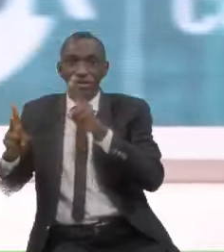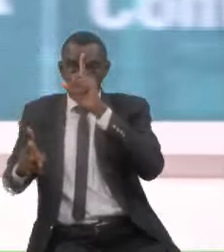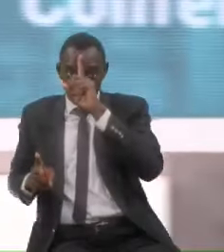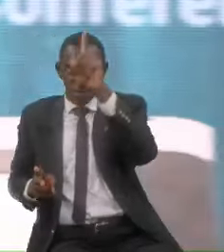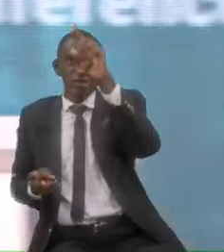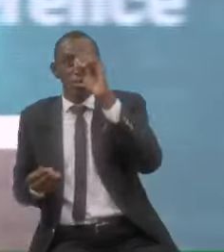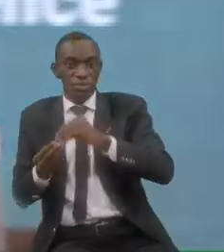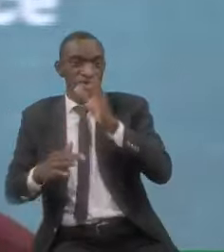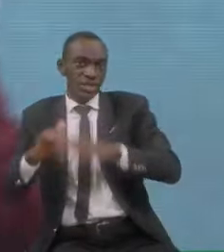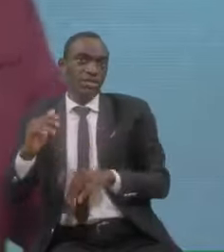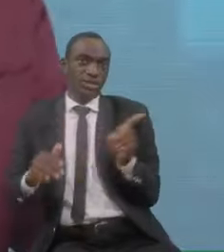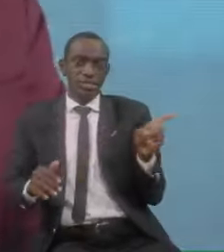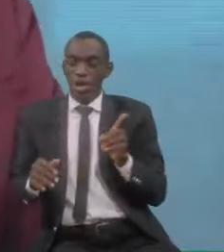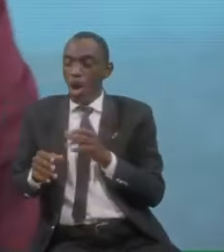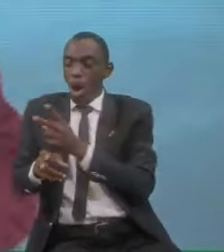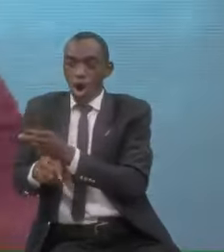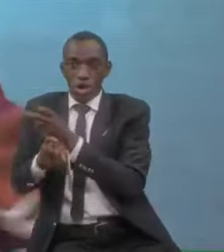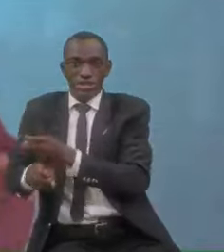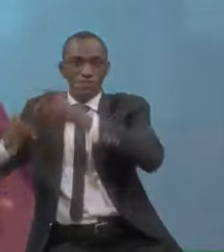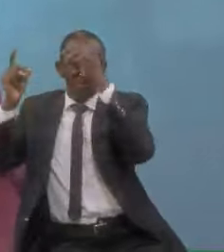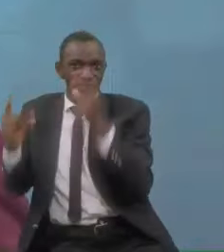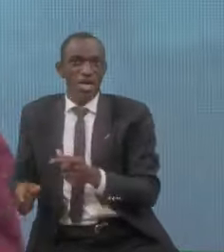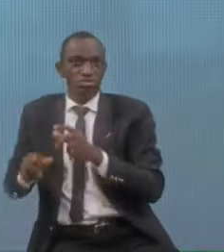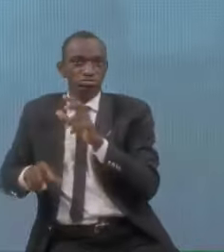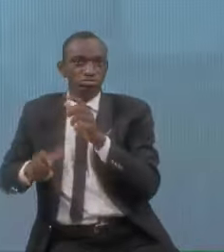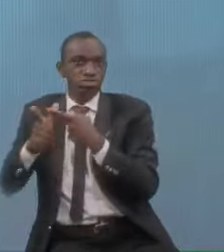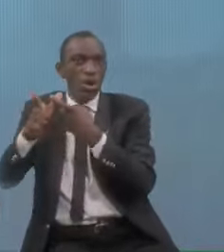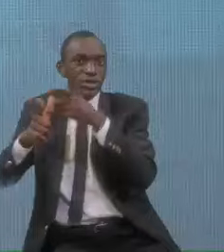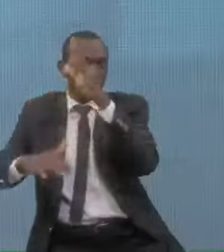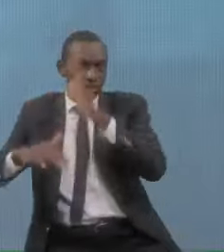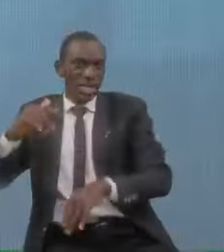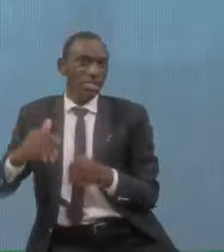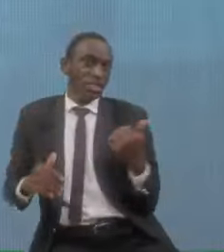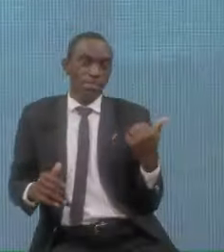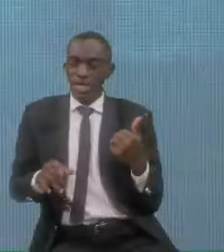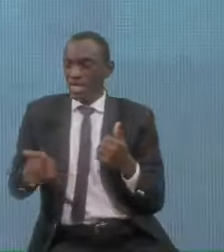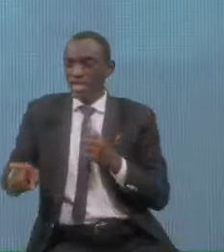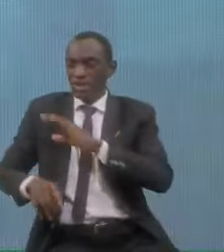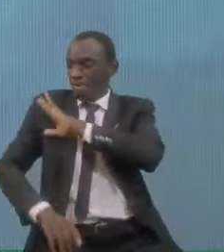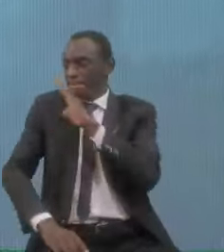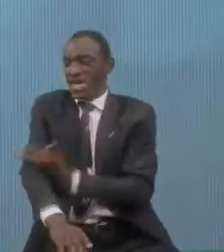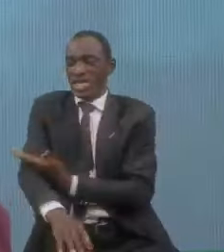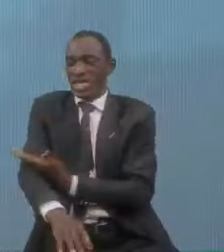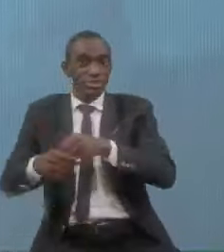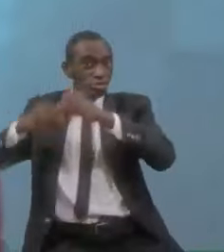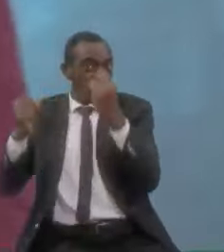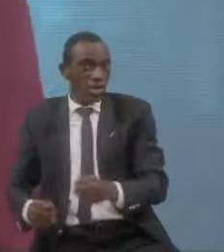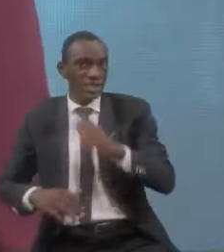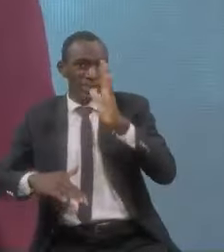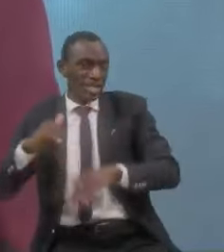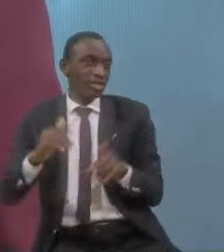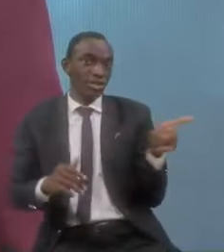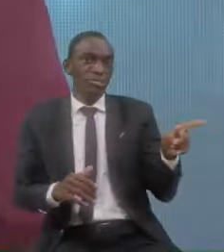is faster, the horse is mightier in strength. When they are yoked together,